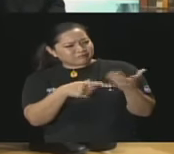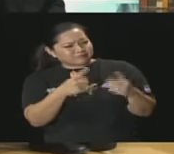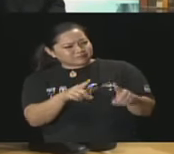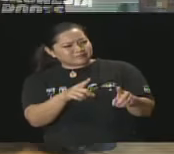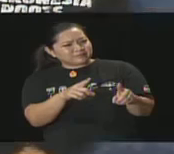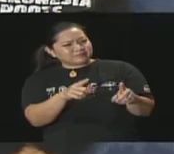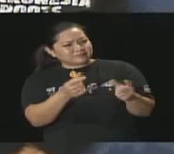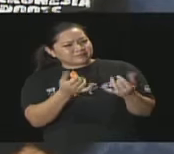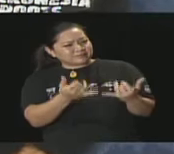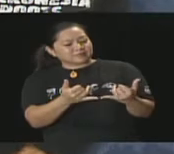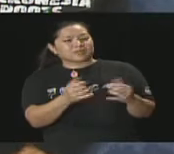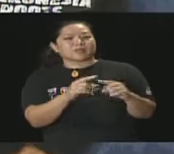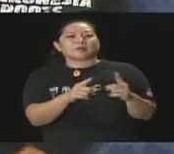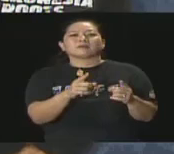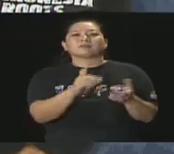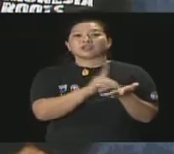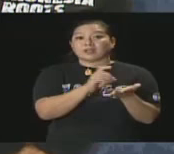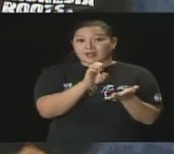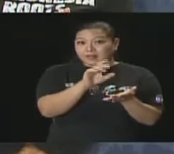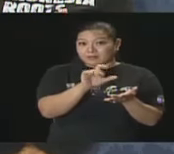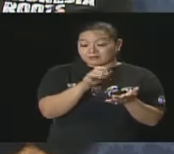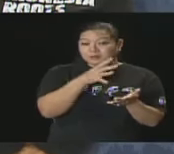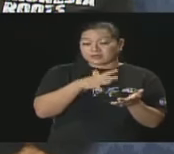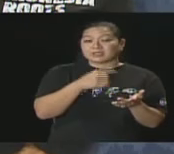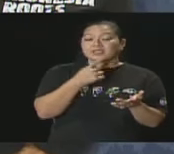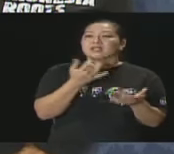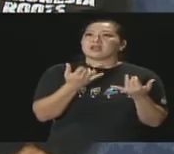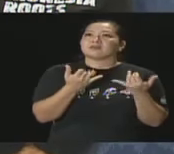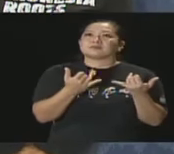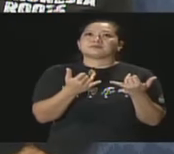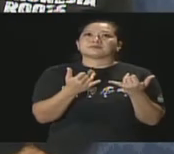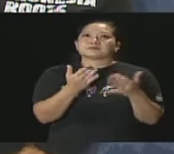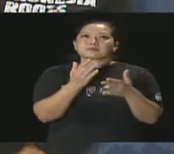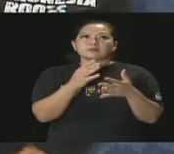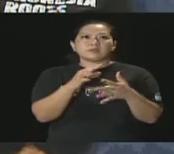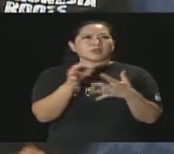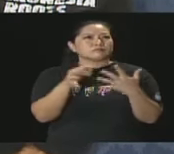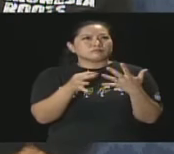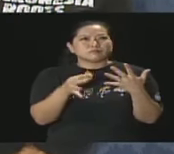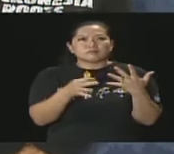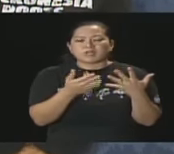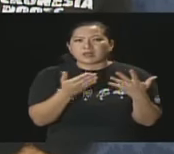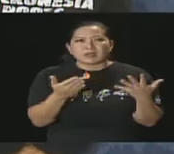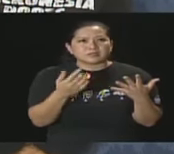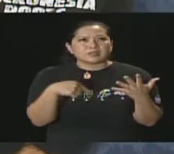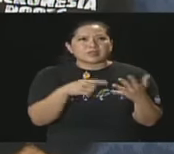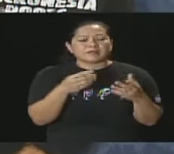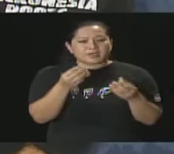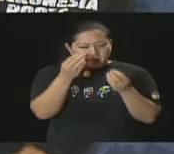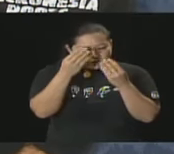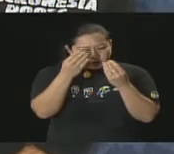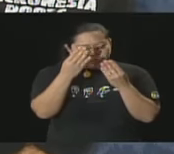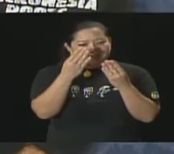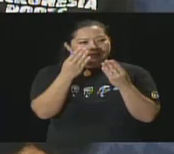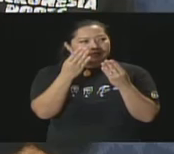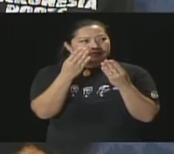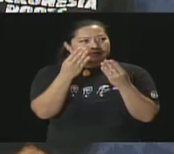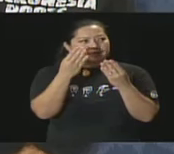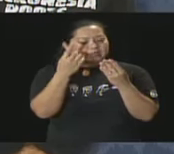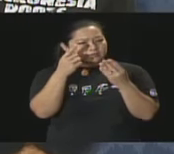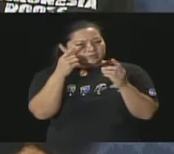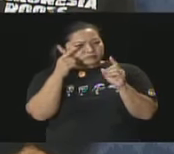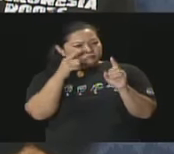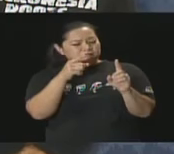think a person would take away from it. There is definitely, you know, certain type of information that's coming across in a certain